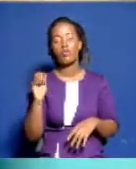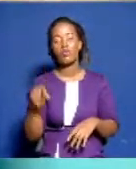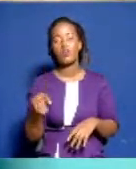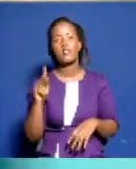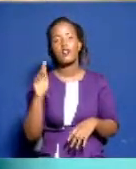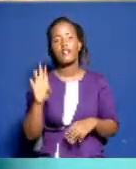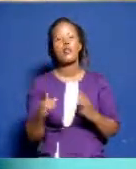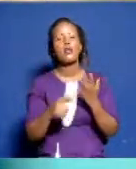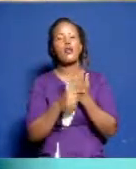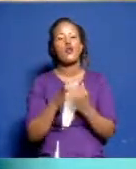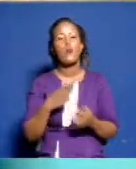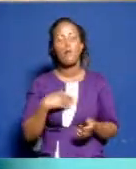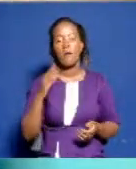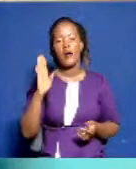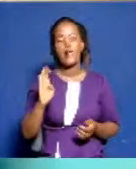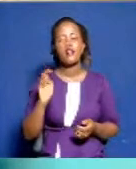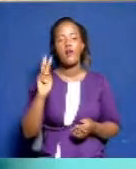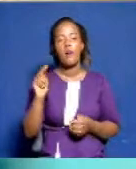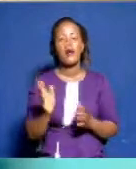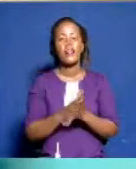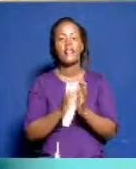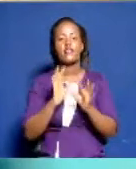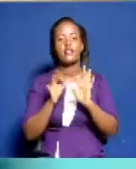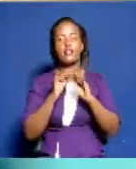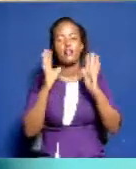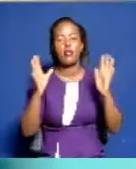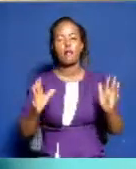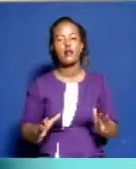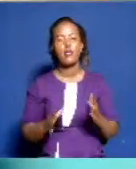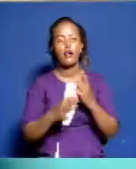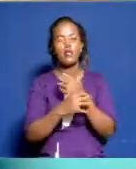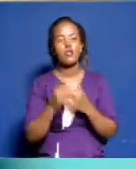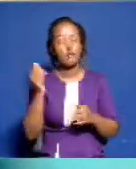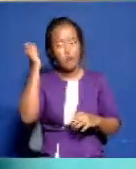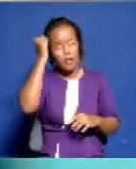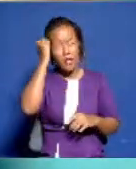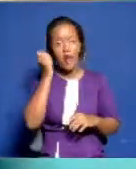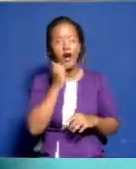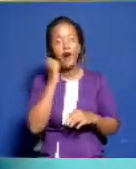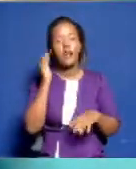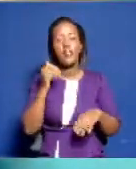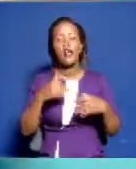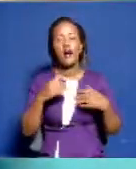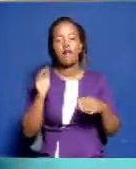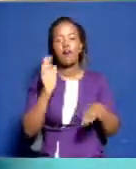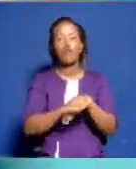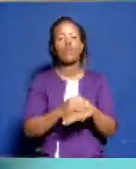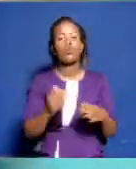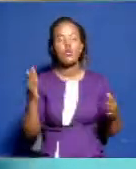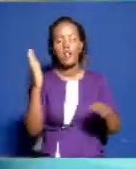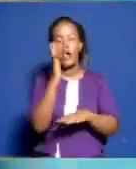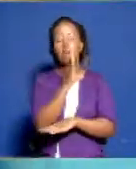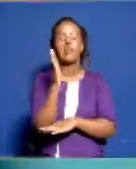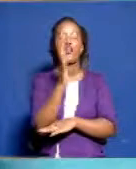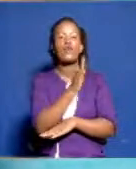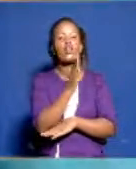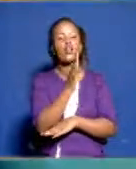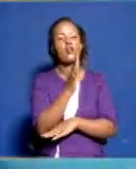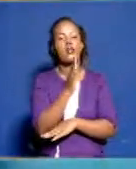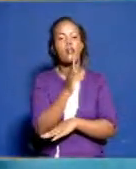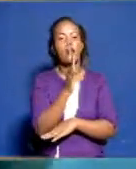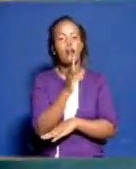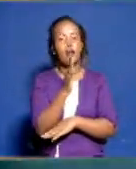www.kbc.co.ke. My name is Ben Troy Njue. My co-anchor has been Anne Wangeshi. Do have yourself a blessed afternoon.